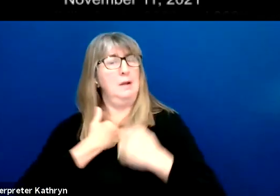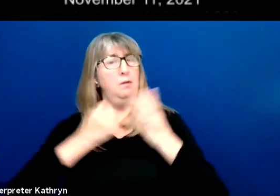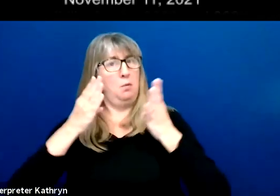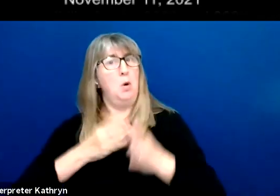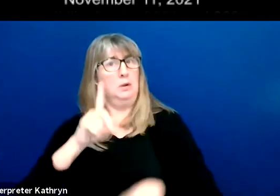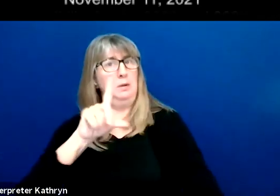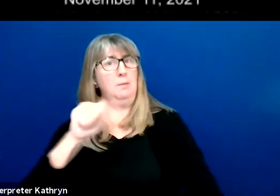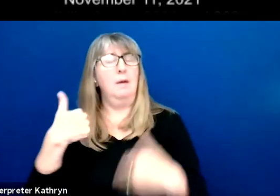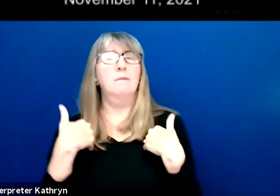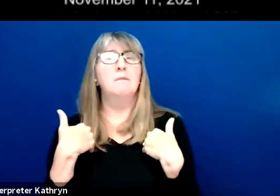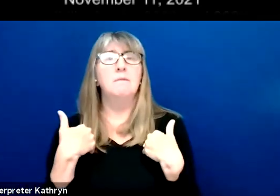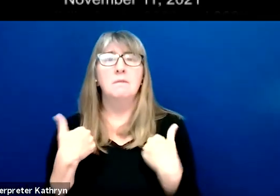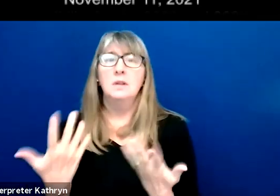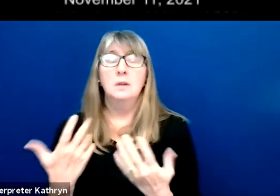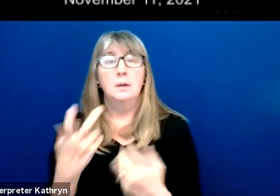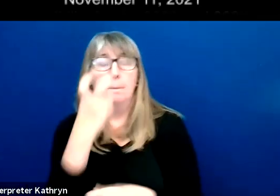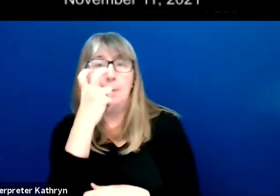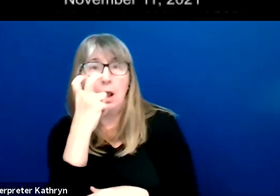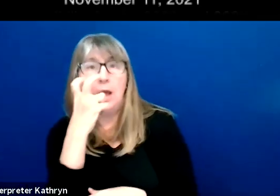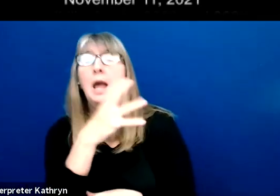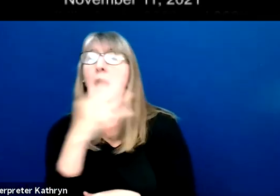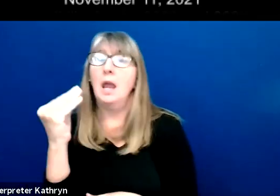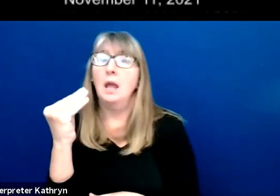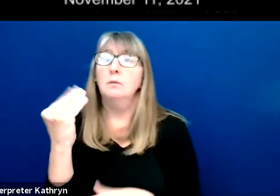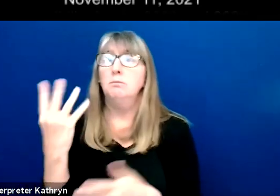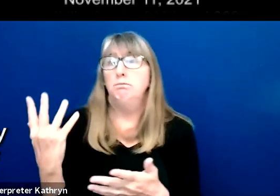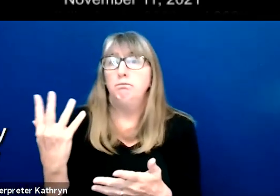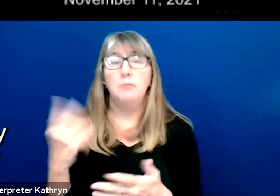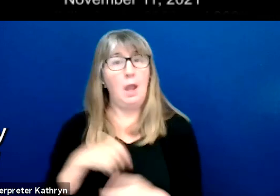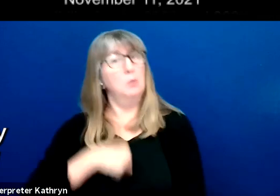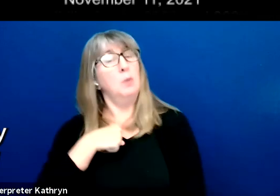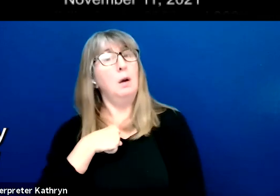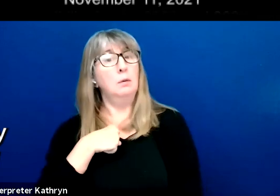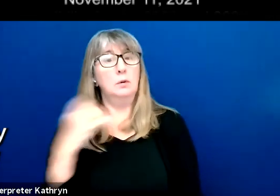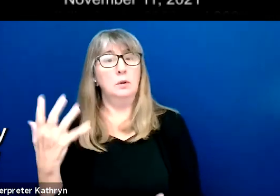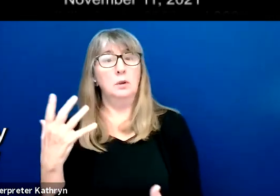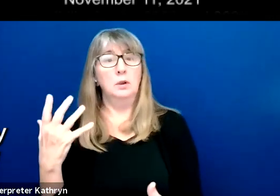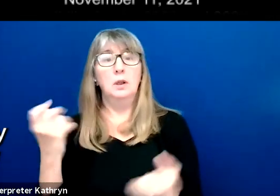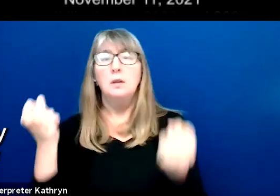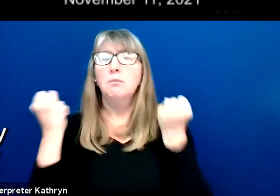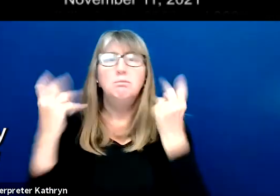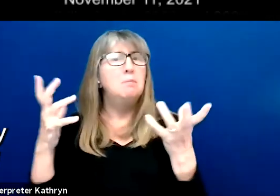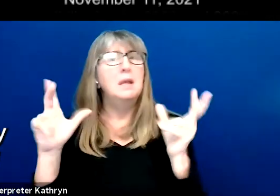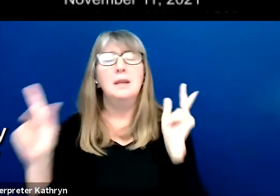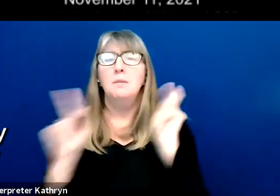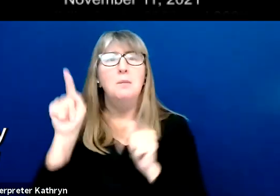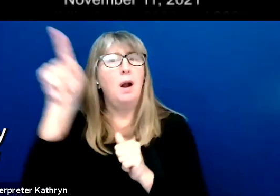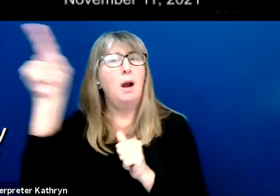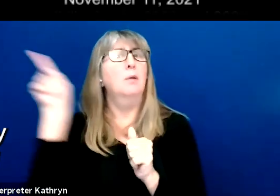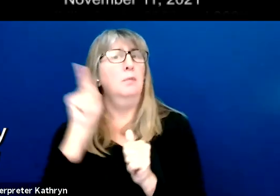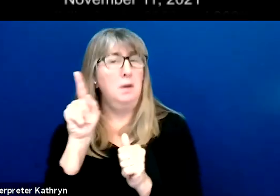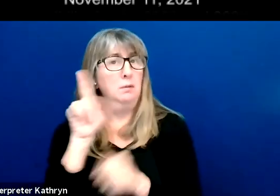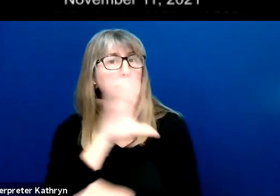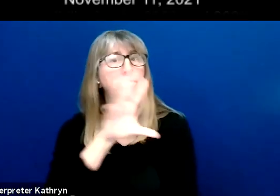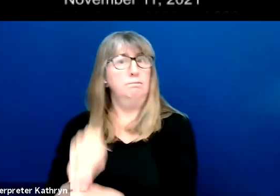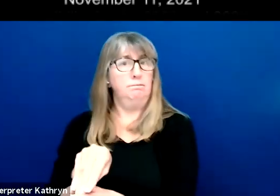was blind, and it was something to be proud of, and that there was a whole community of people out there who were part